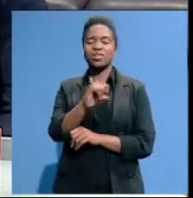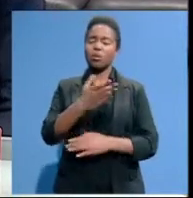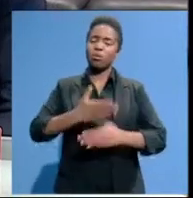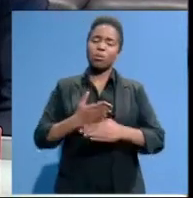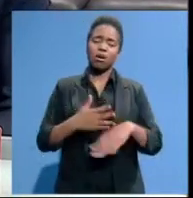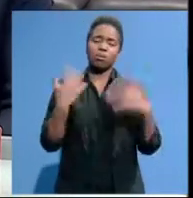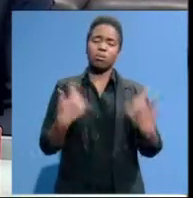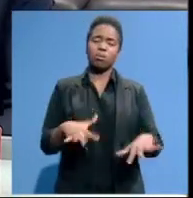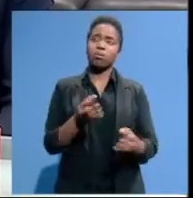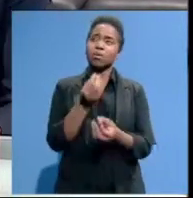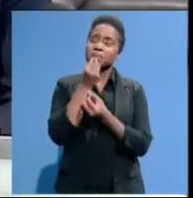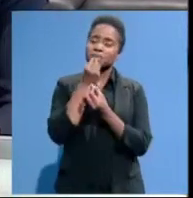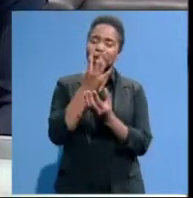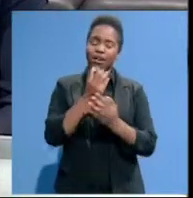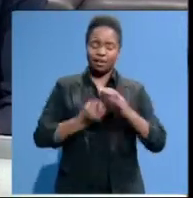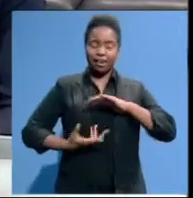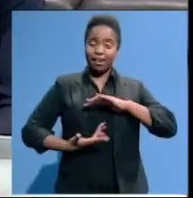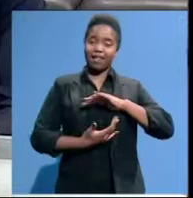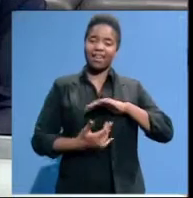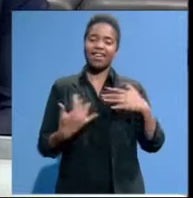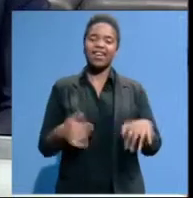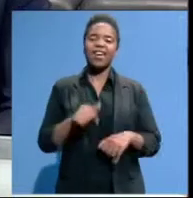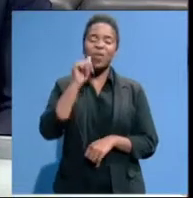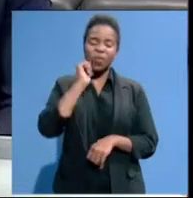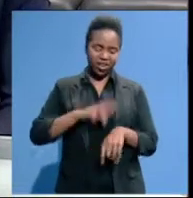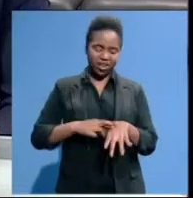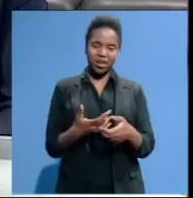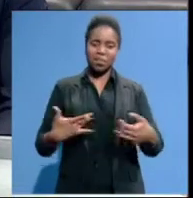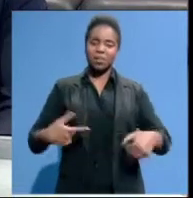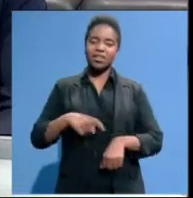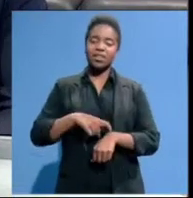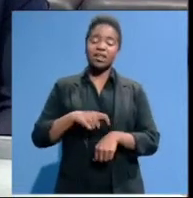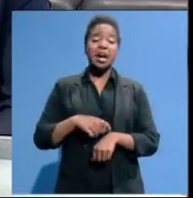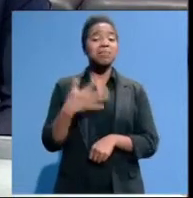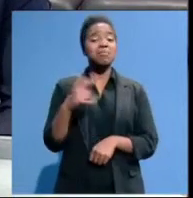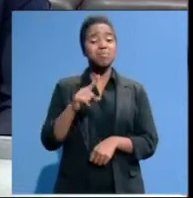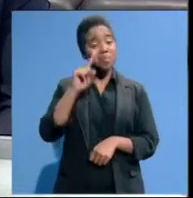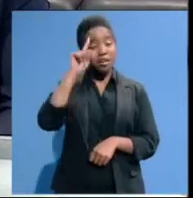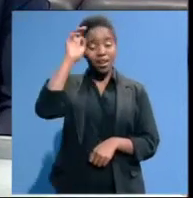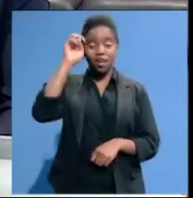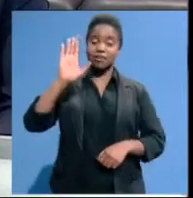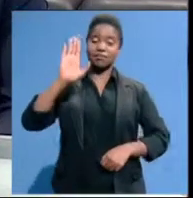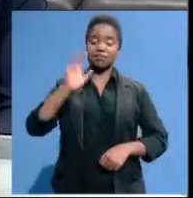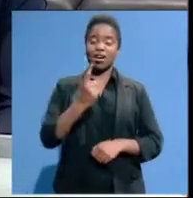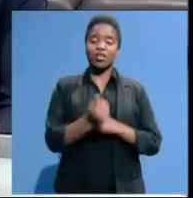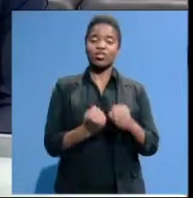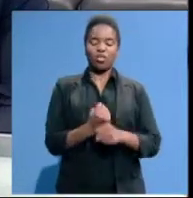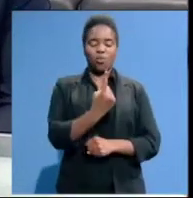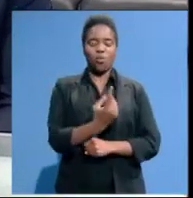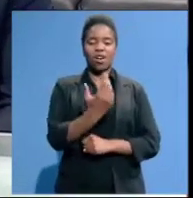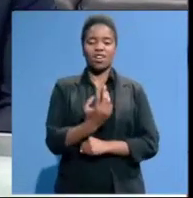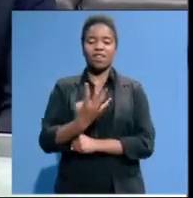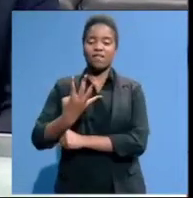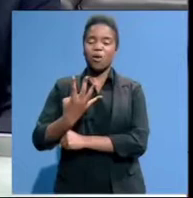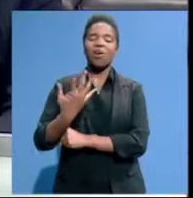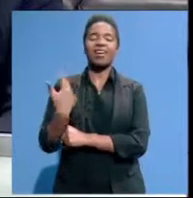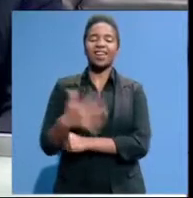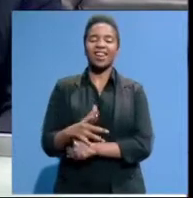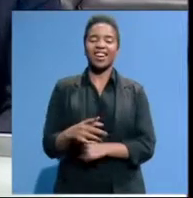people's culture, and I'll be the one who'll climb up the mountain, reaching for the top of our